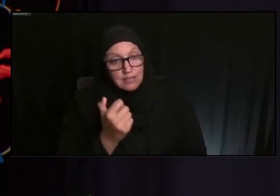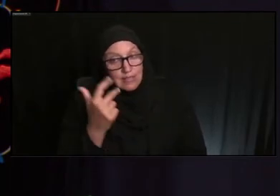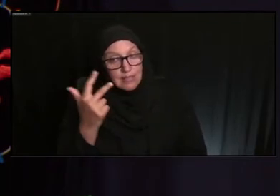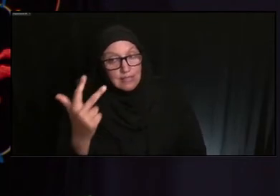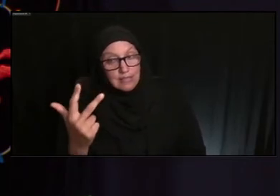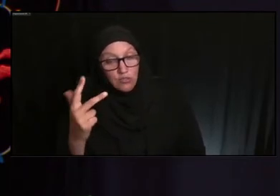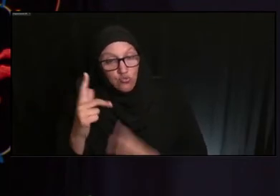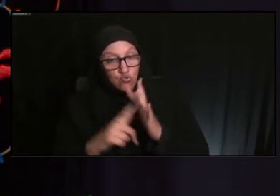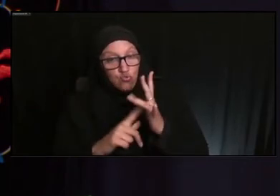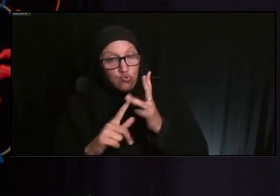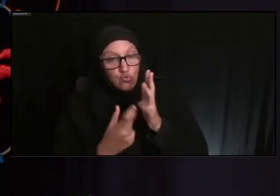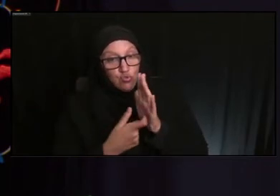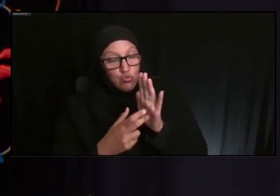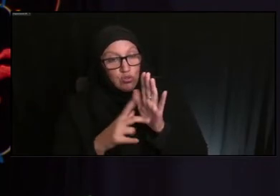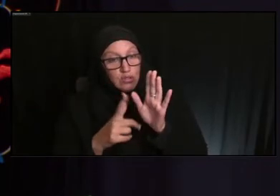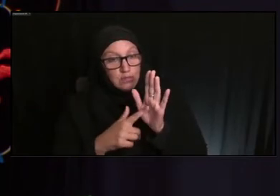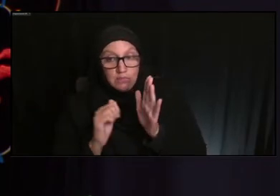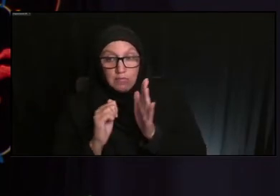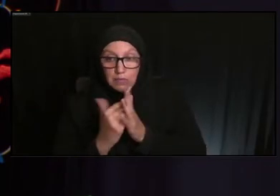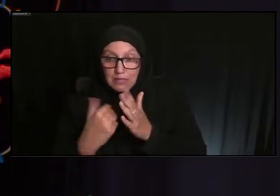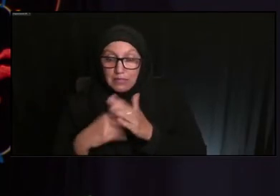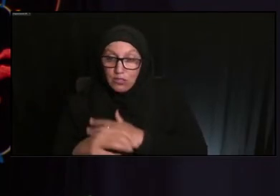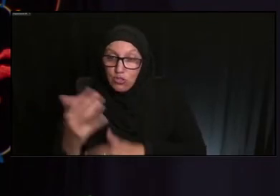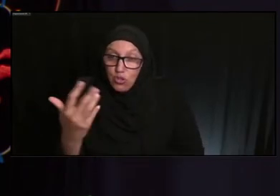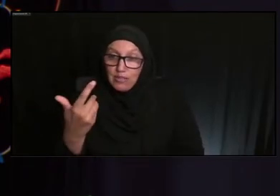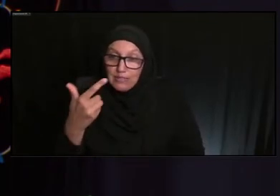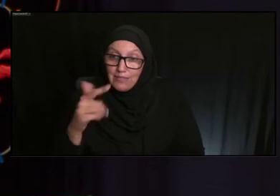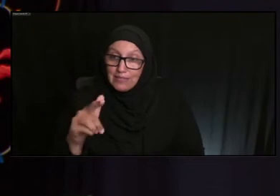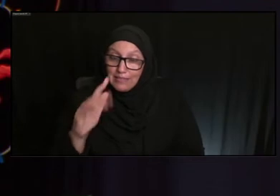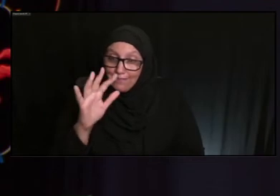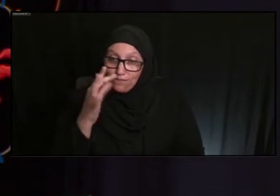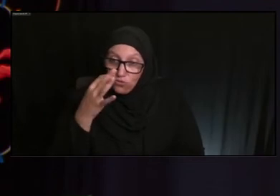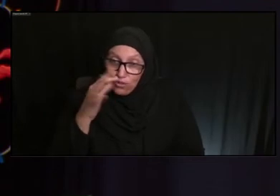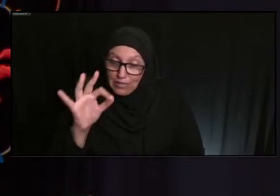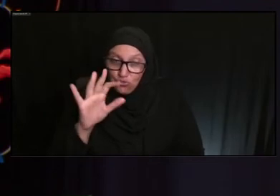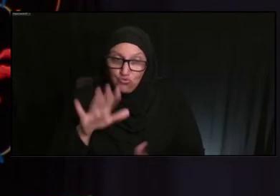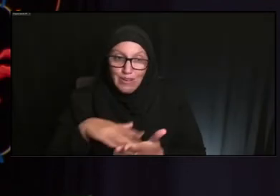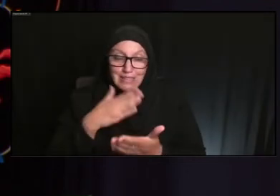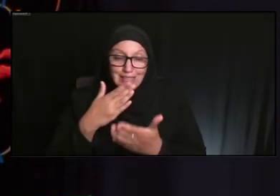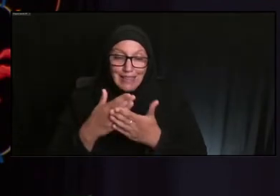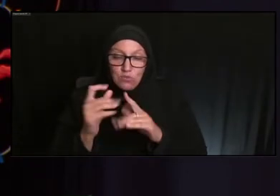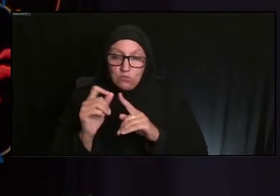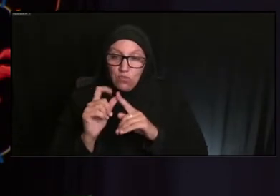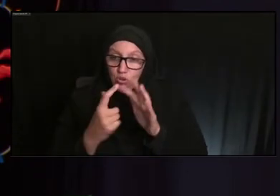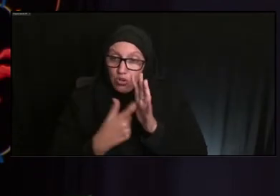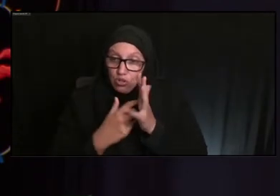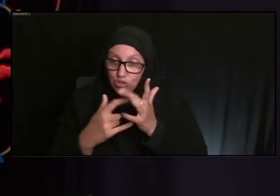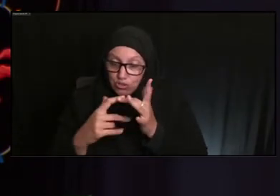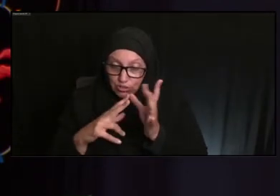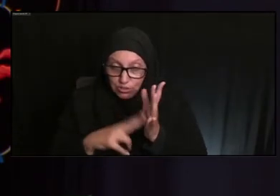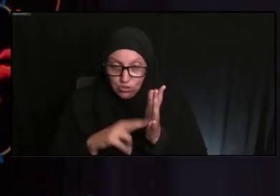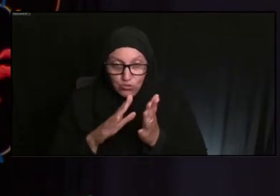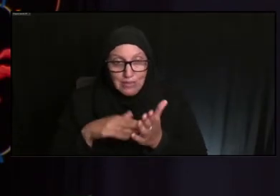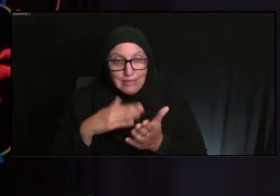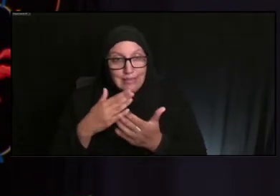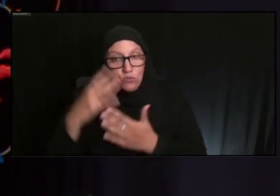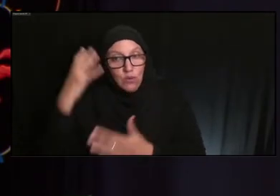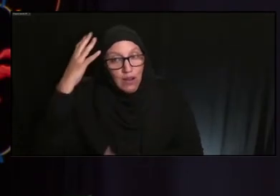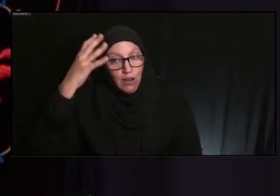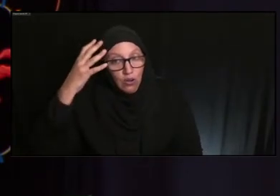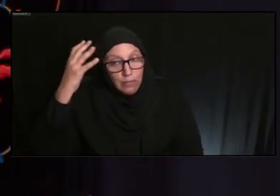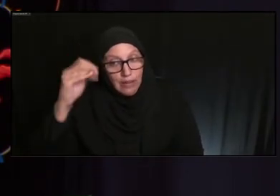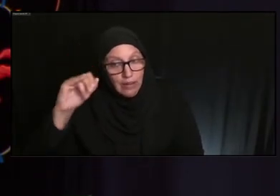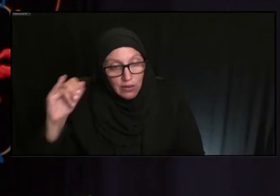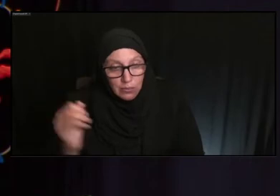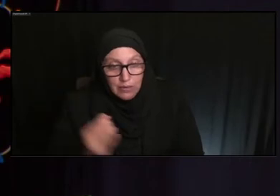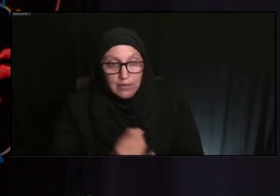in 1970 in French. It was translated to Persian, eventually translated to Arabic. So